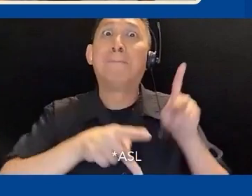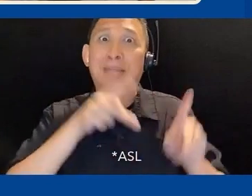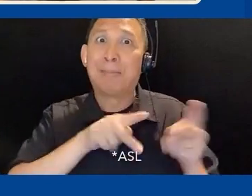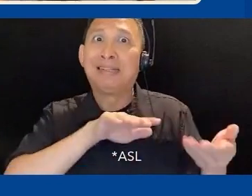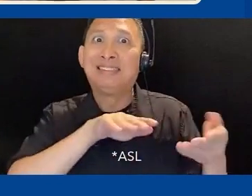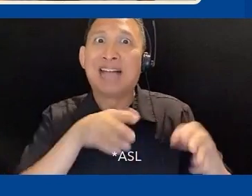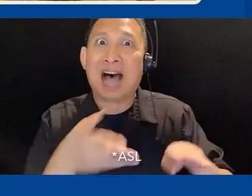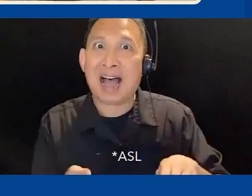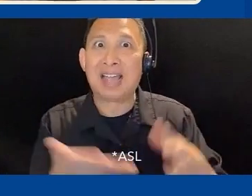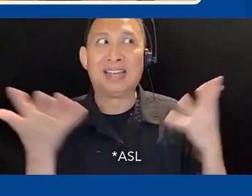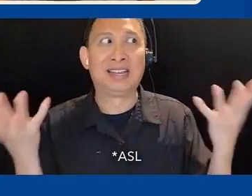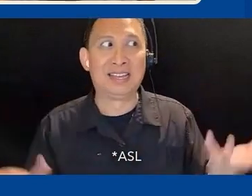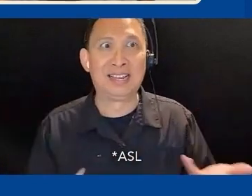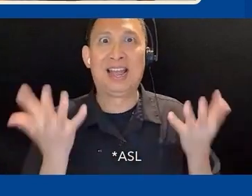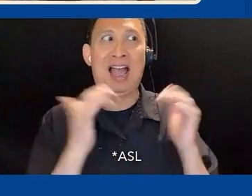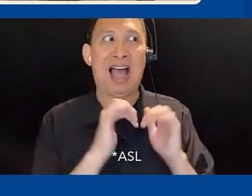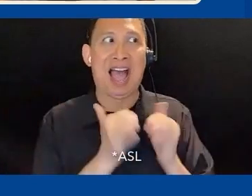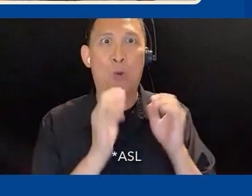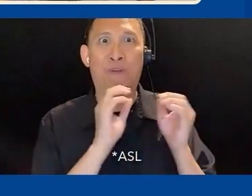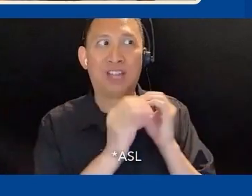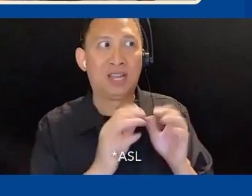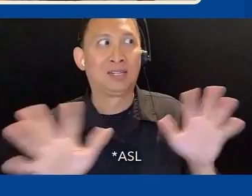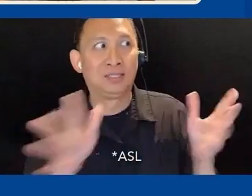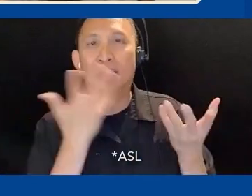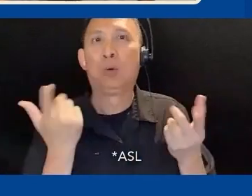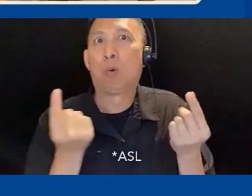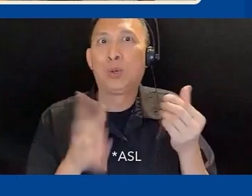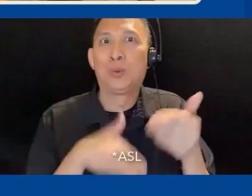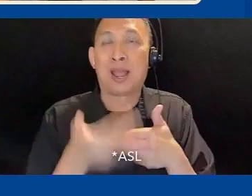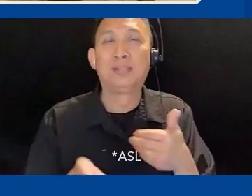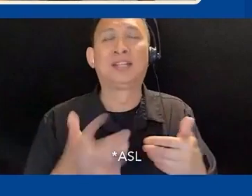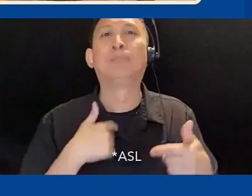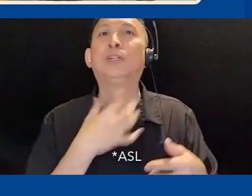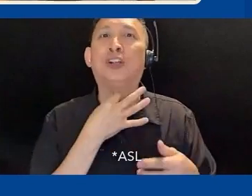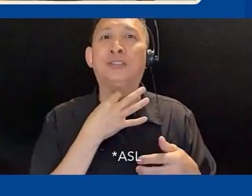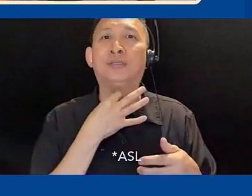what's the action? Okay, we did all of this, and now what's to come?